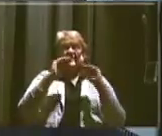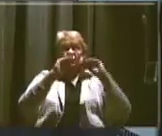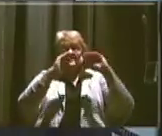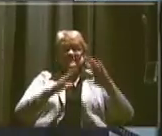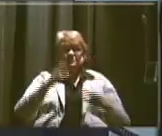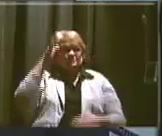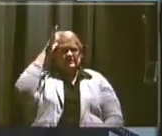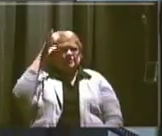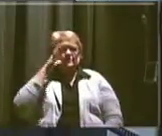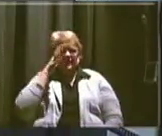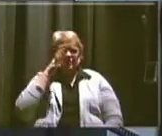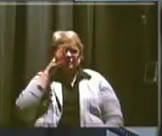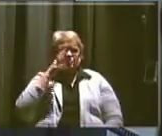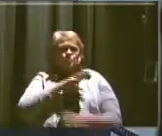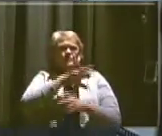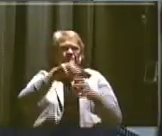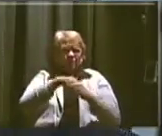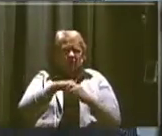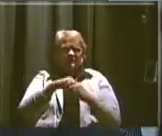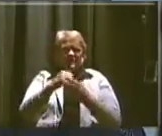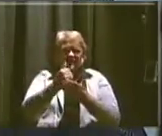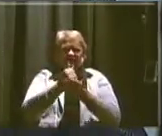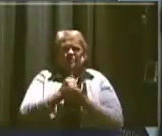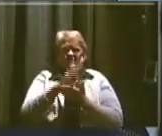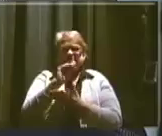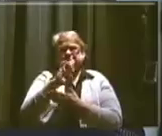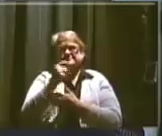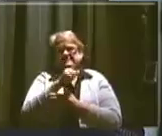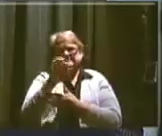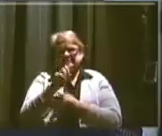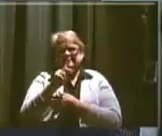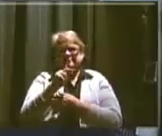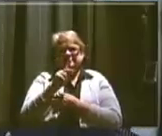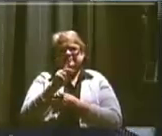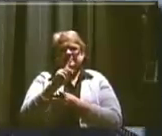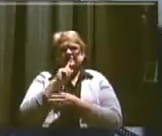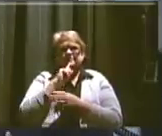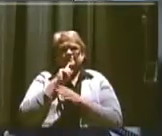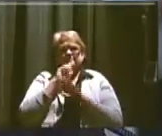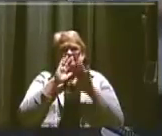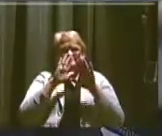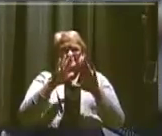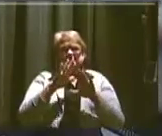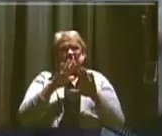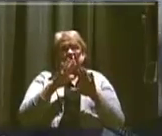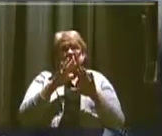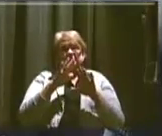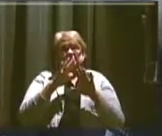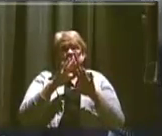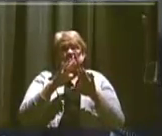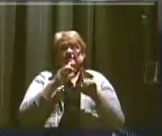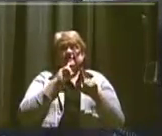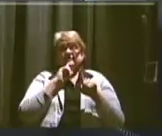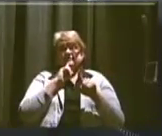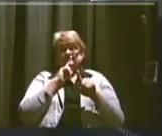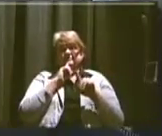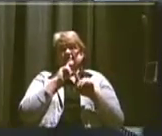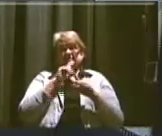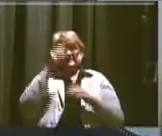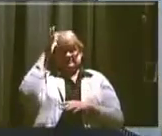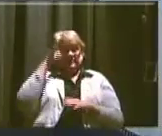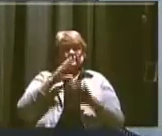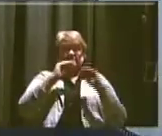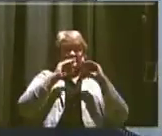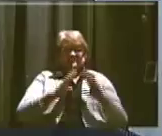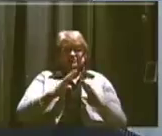parents who combined efforts to make sure students came back after our best in state win last year to